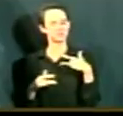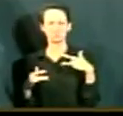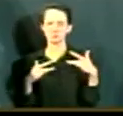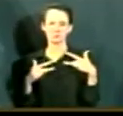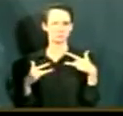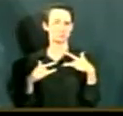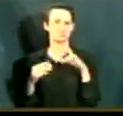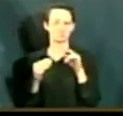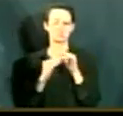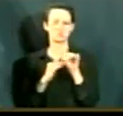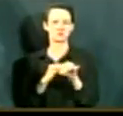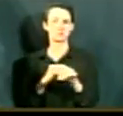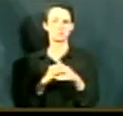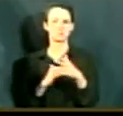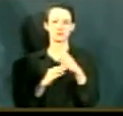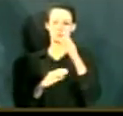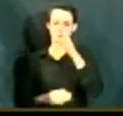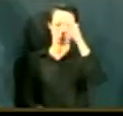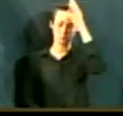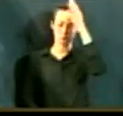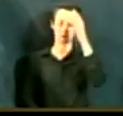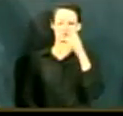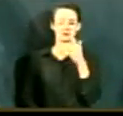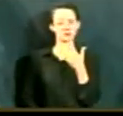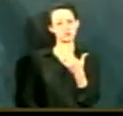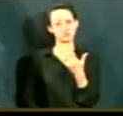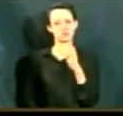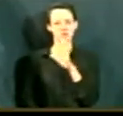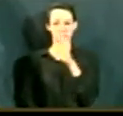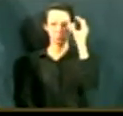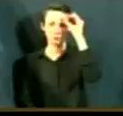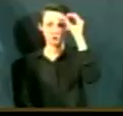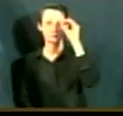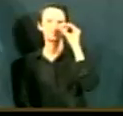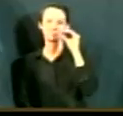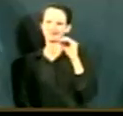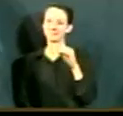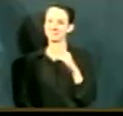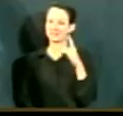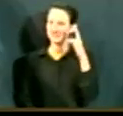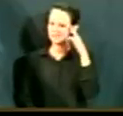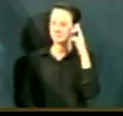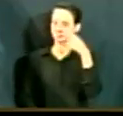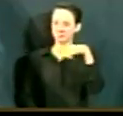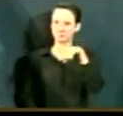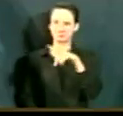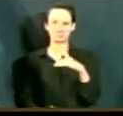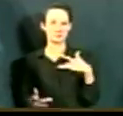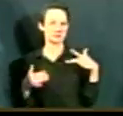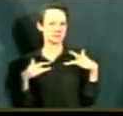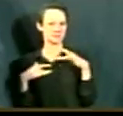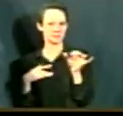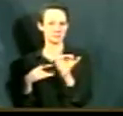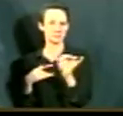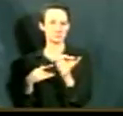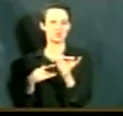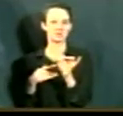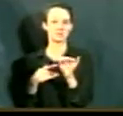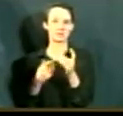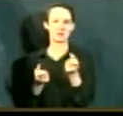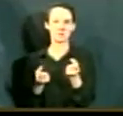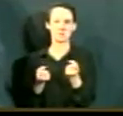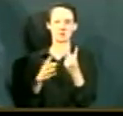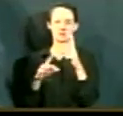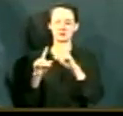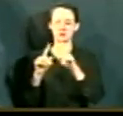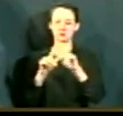that. And as parents, I think parents are very concerned about that. And so I think we do have a couple of different conversations going